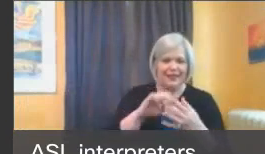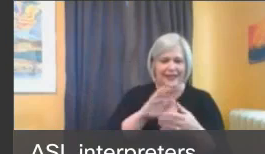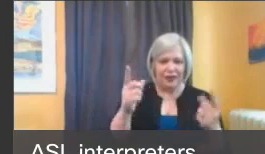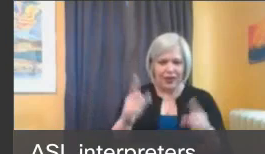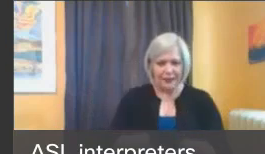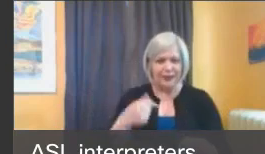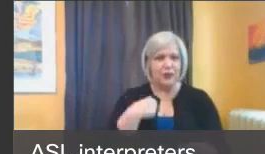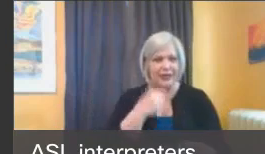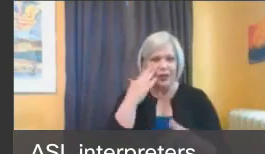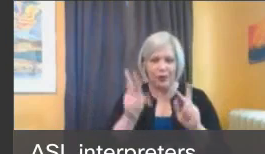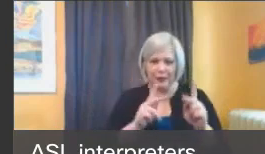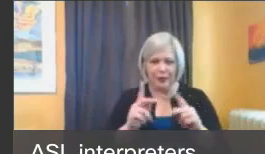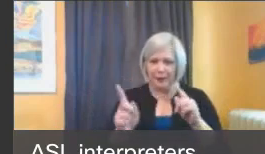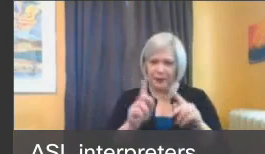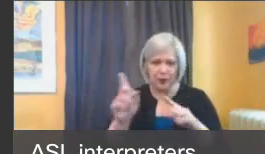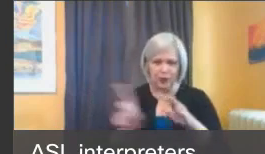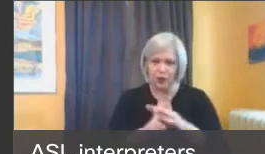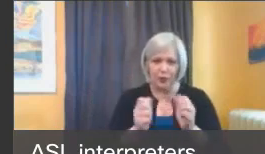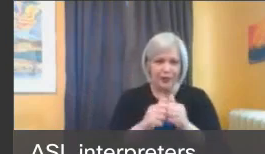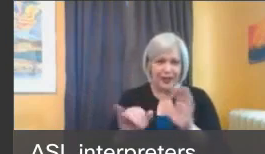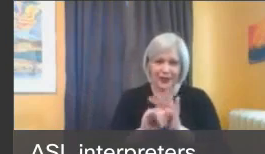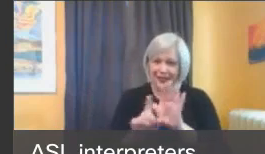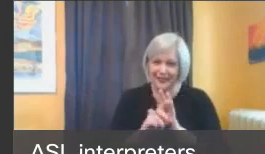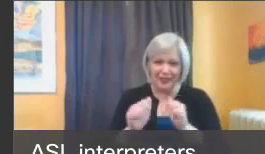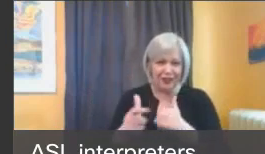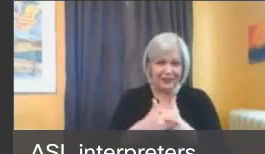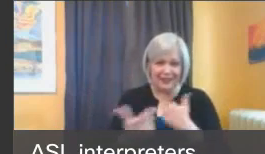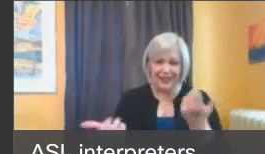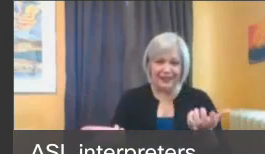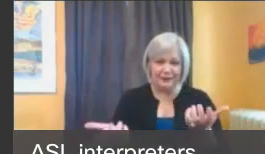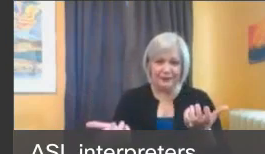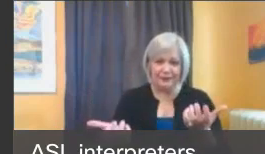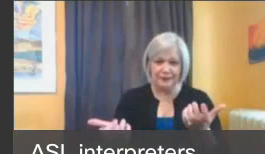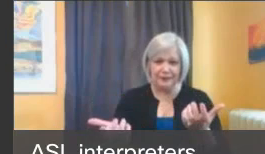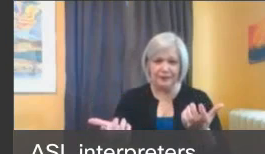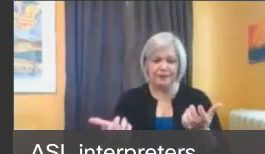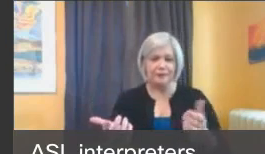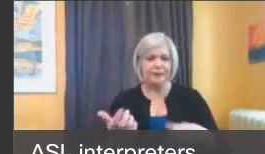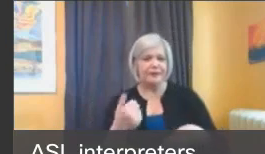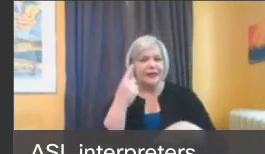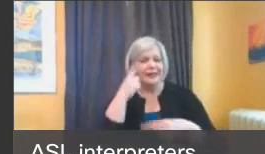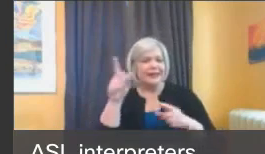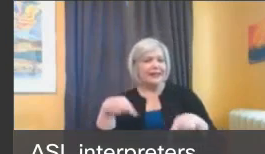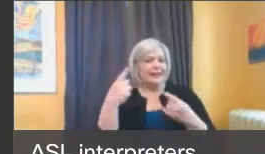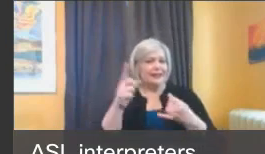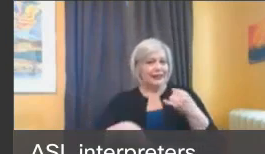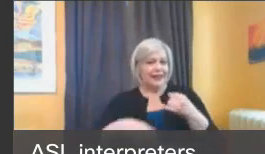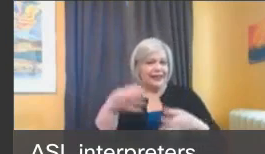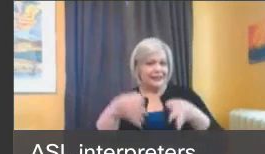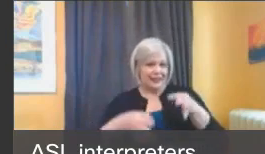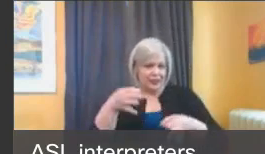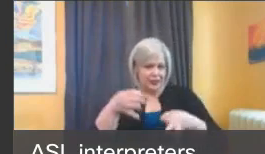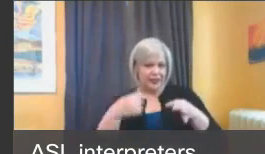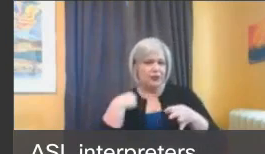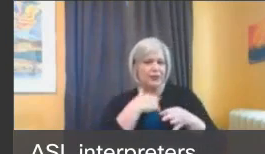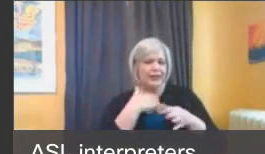know people are going to show up without their ID. Of course they will. I think in the last hearing we had, there was an example